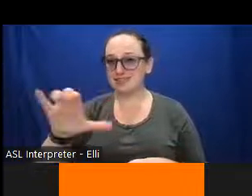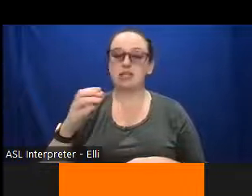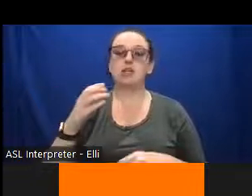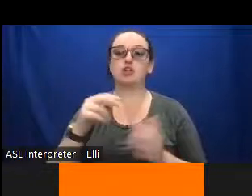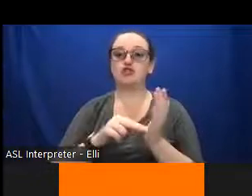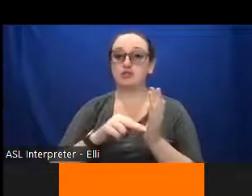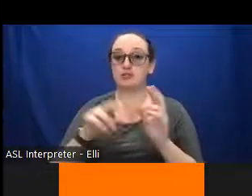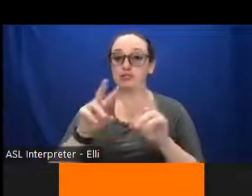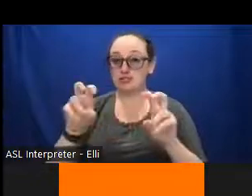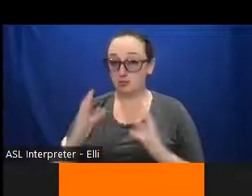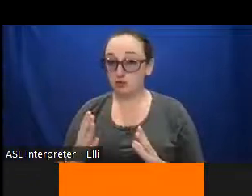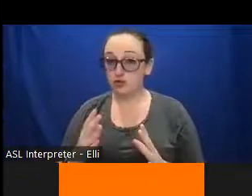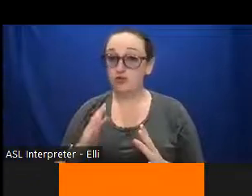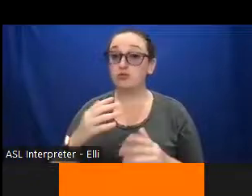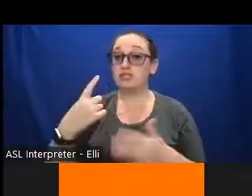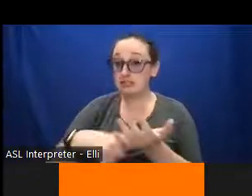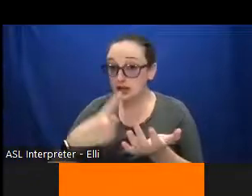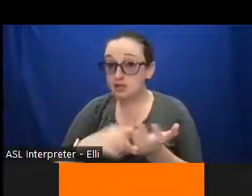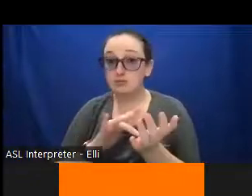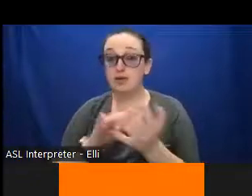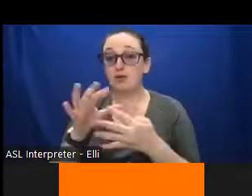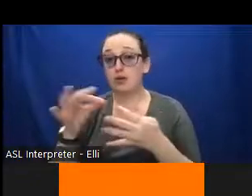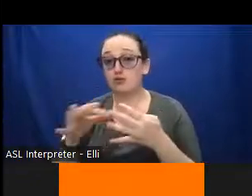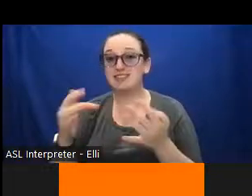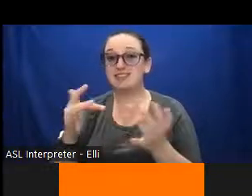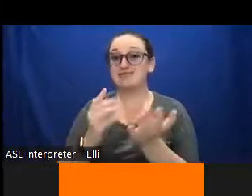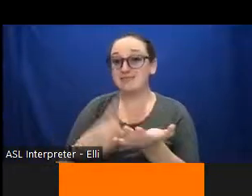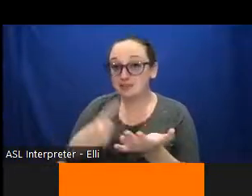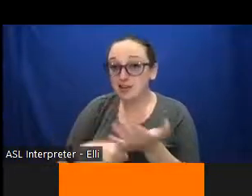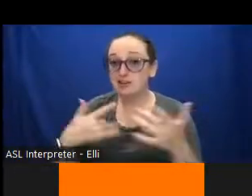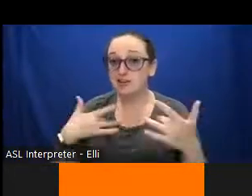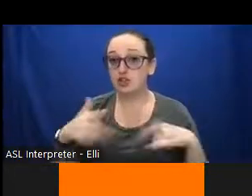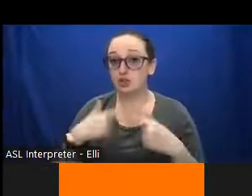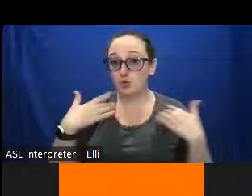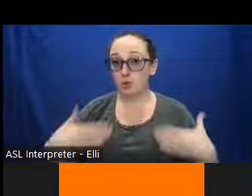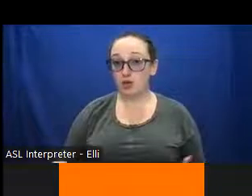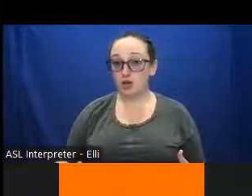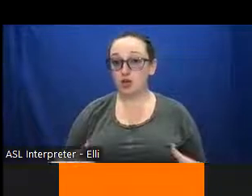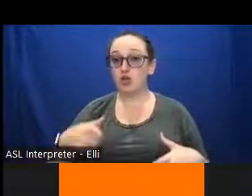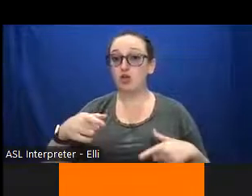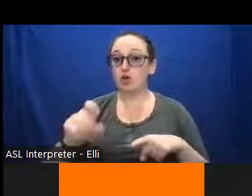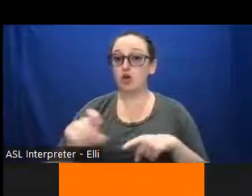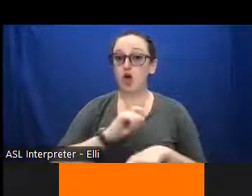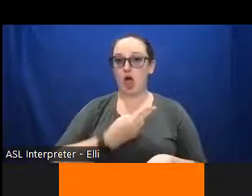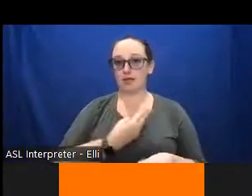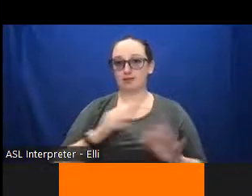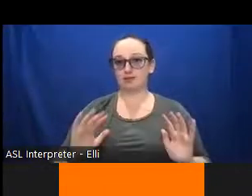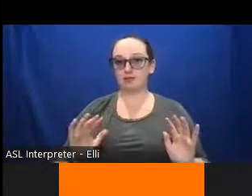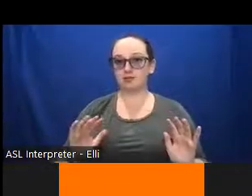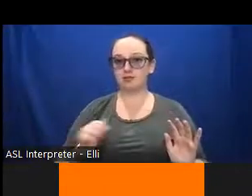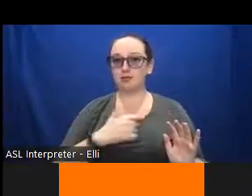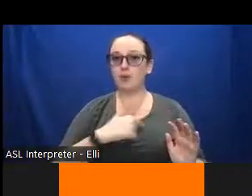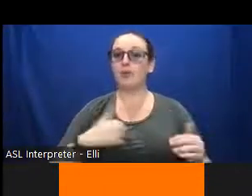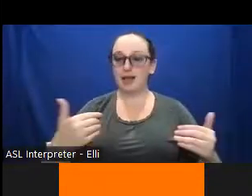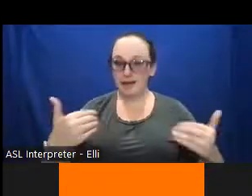concerns about their body, we are here. So we have staffing all the time.